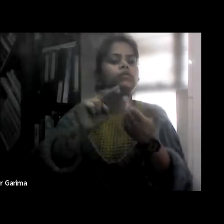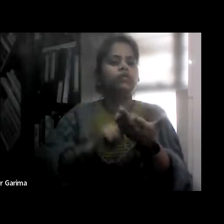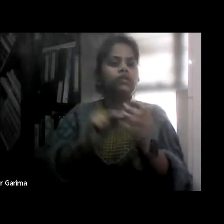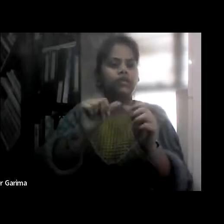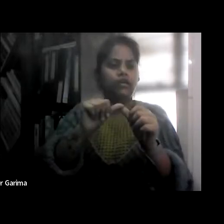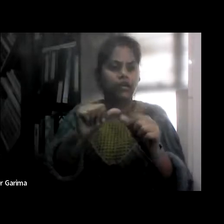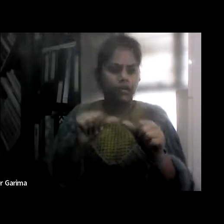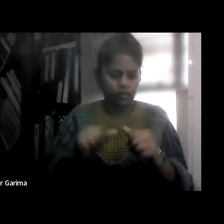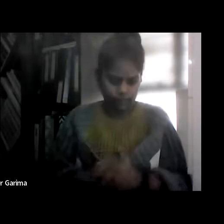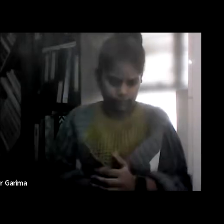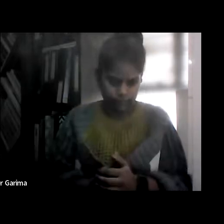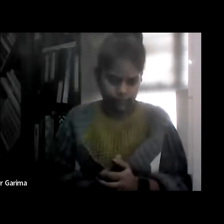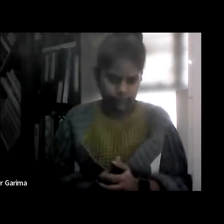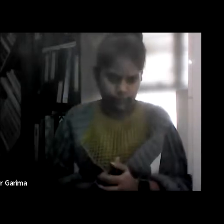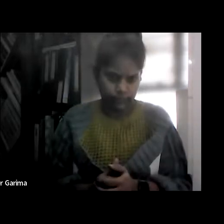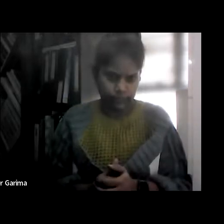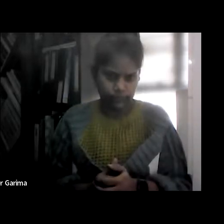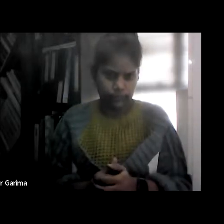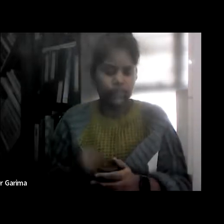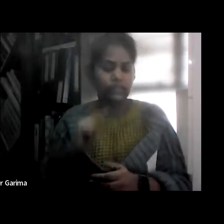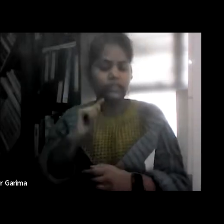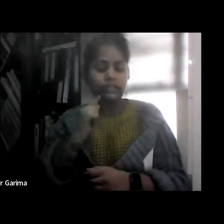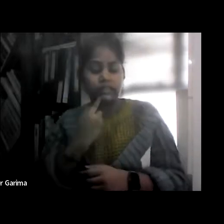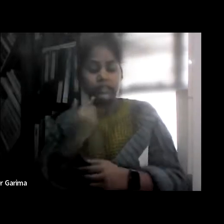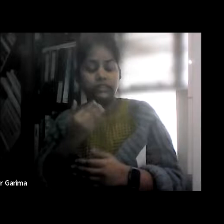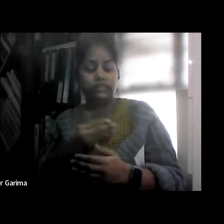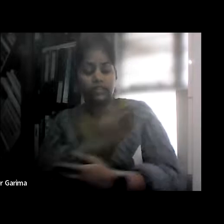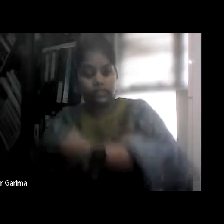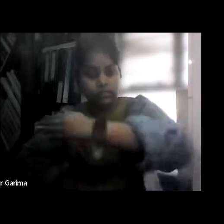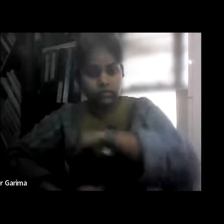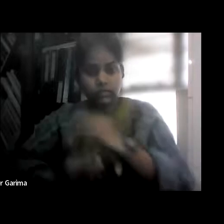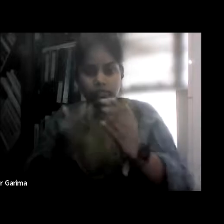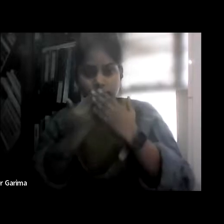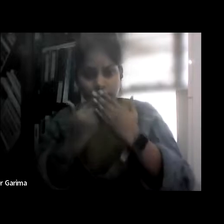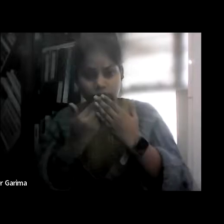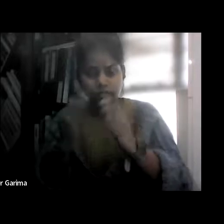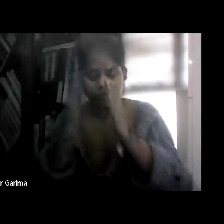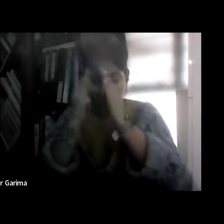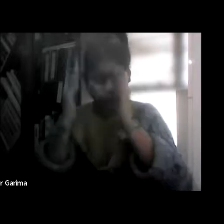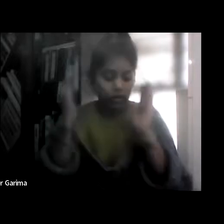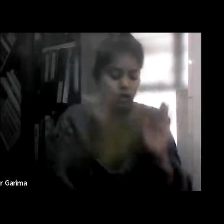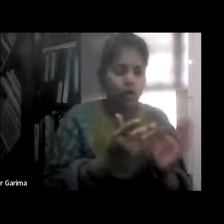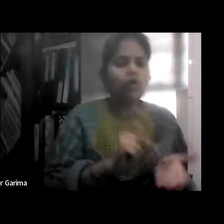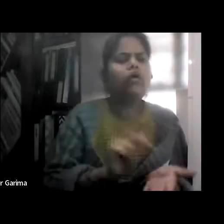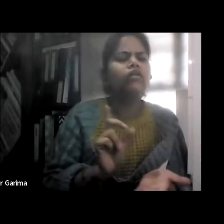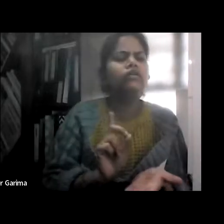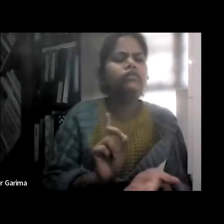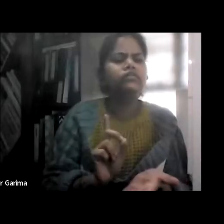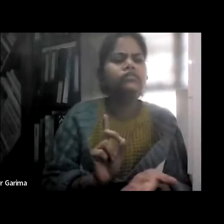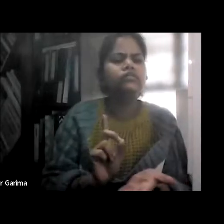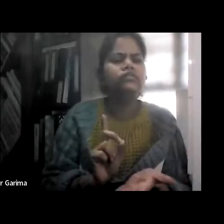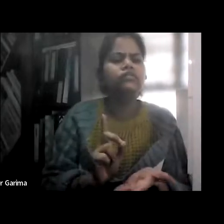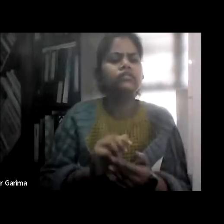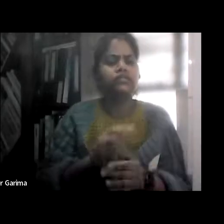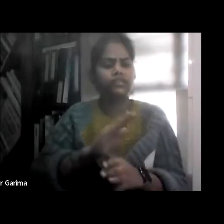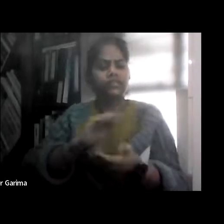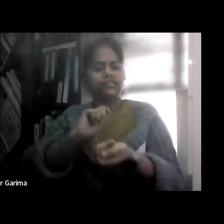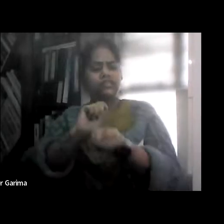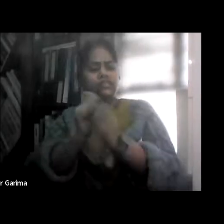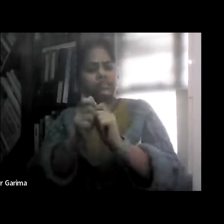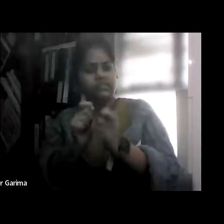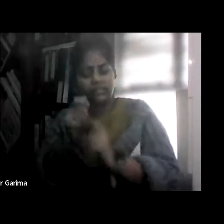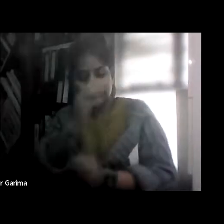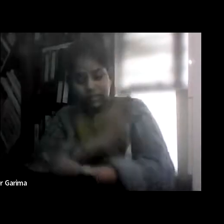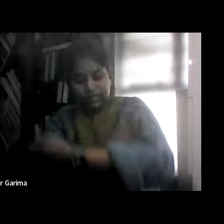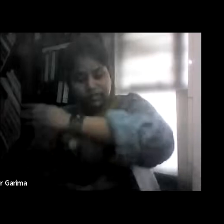of translation studies and critical disability studies. She focuses on the changing depiction of disabled characters